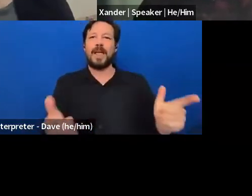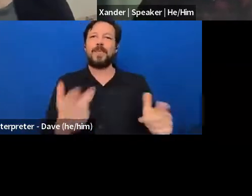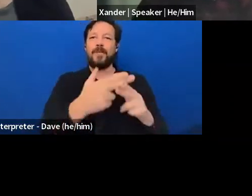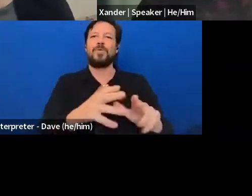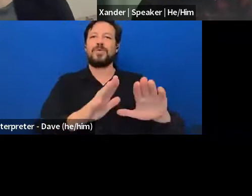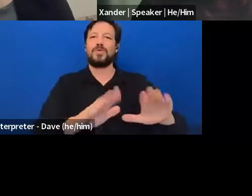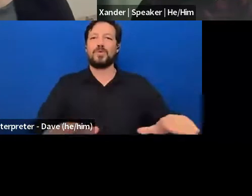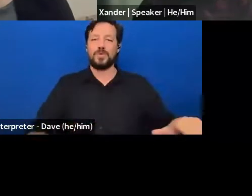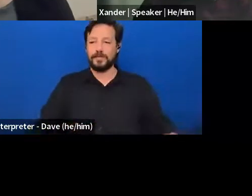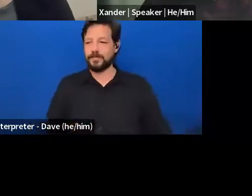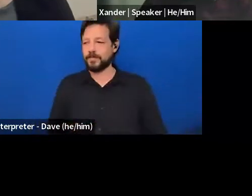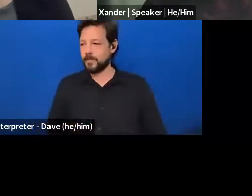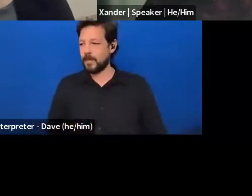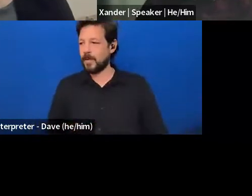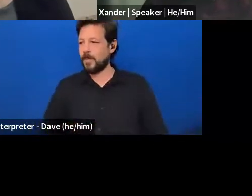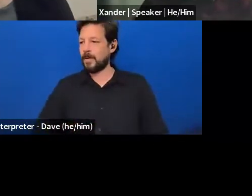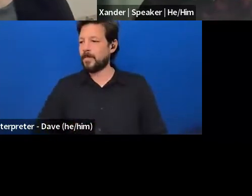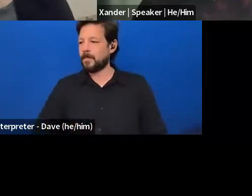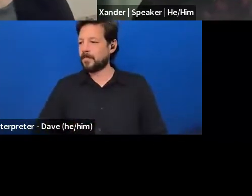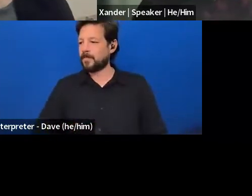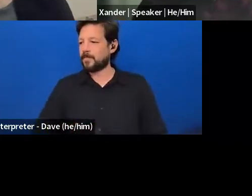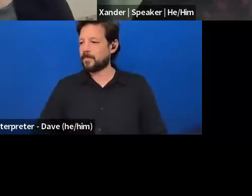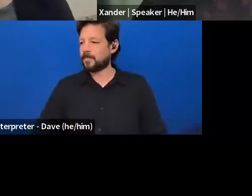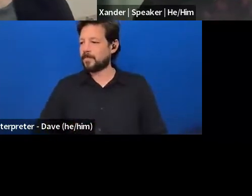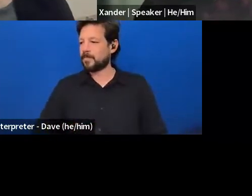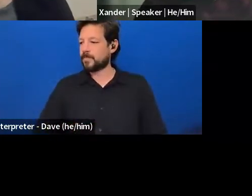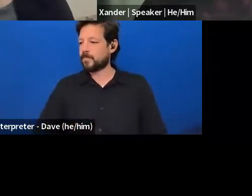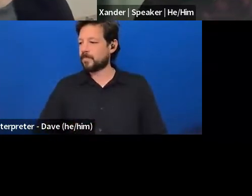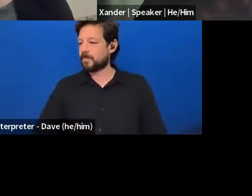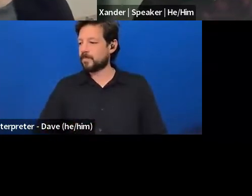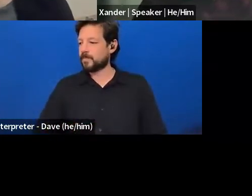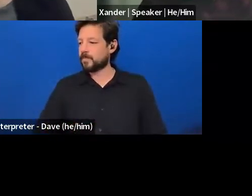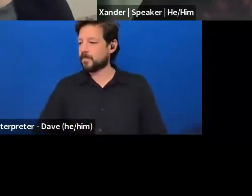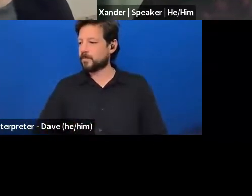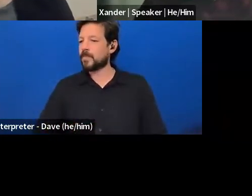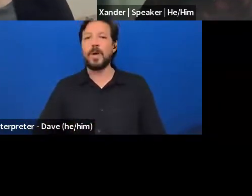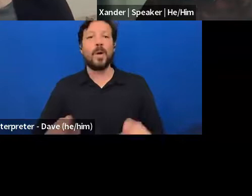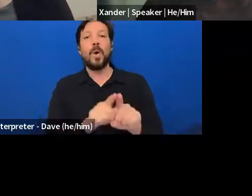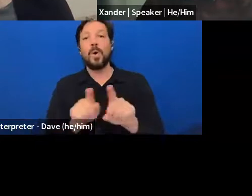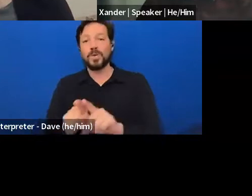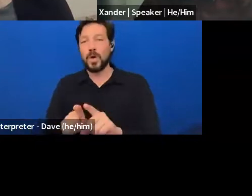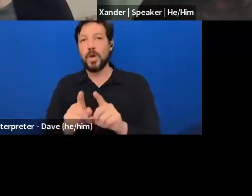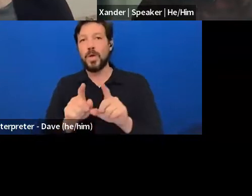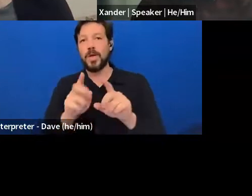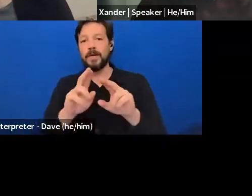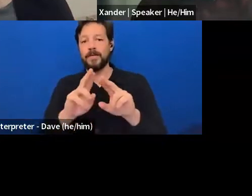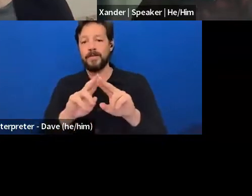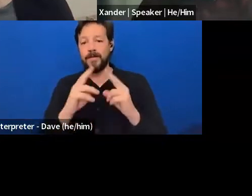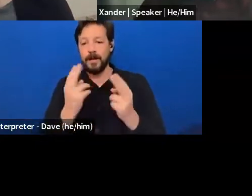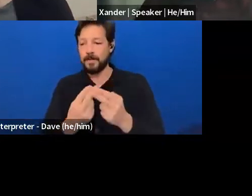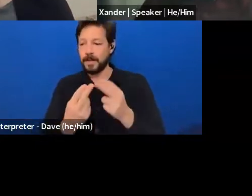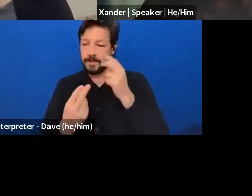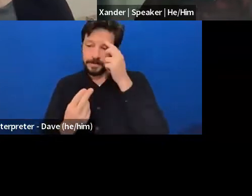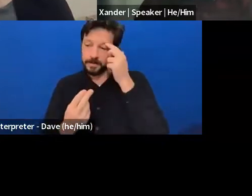families assist, the other thing, and the second one on here is about families sifting through the